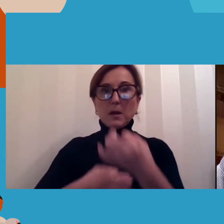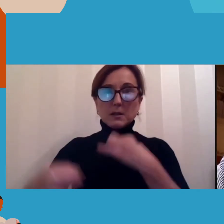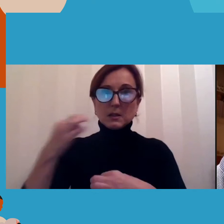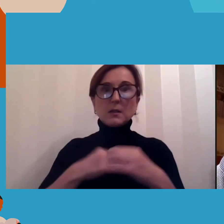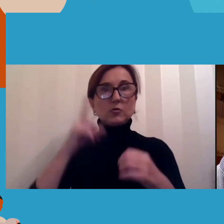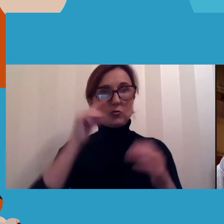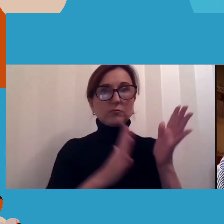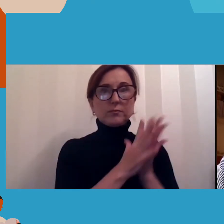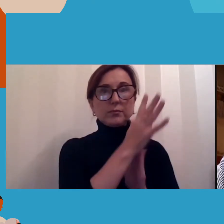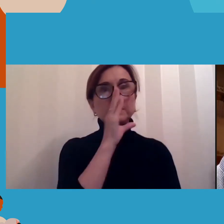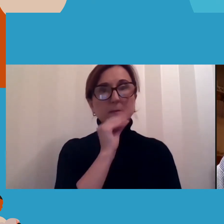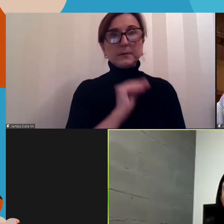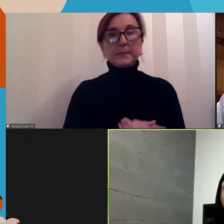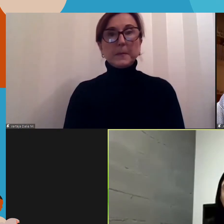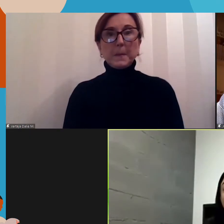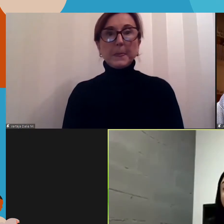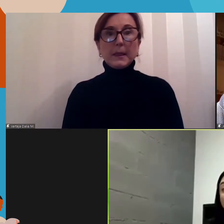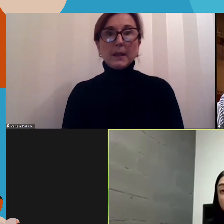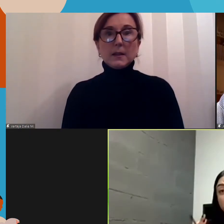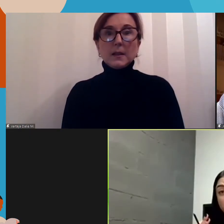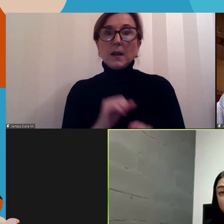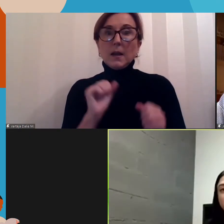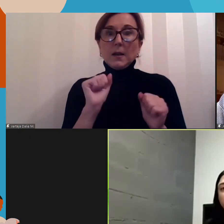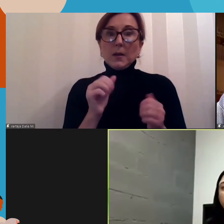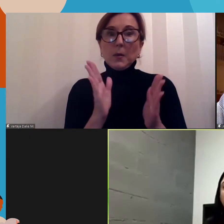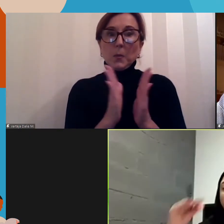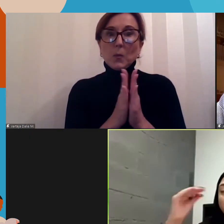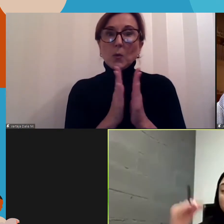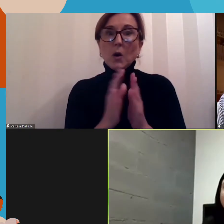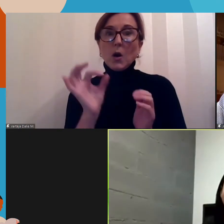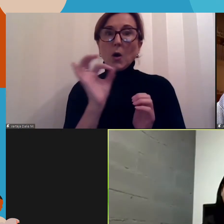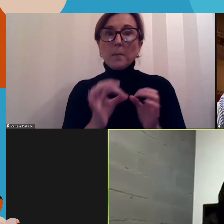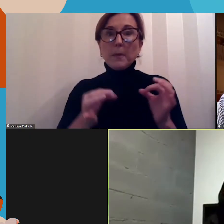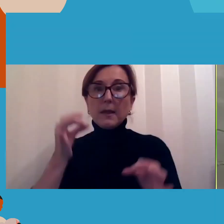the recommendations from the European Court of Human Rights is very important.